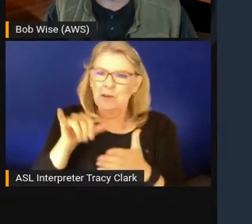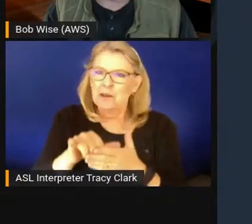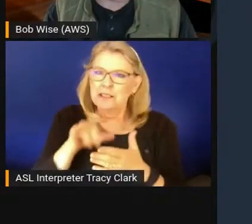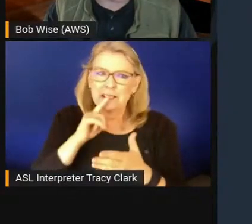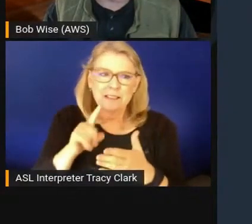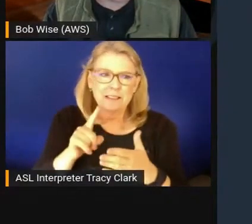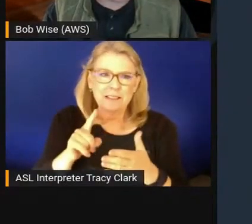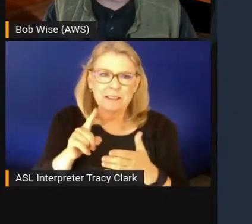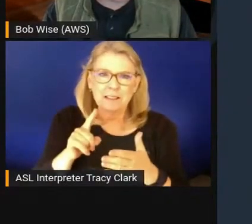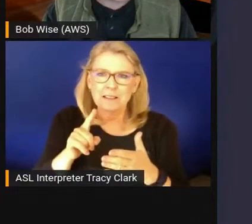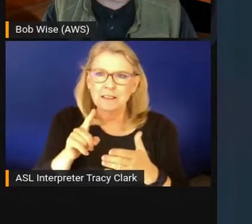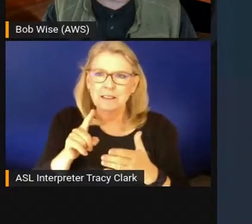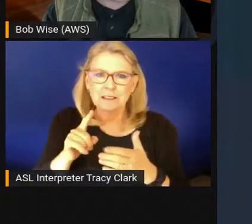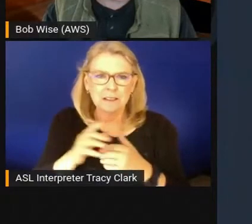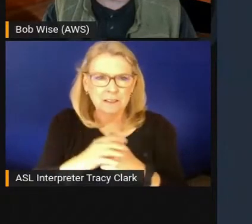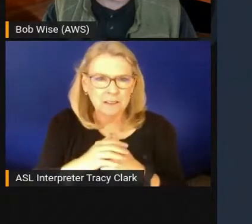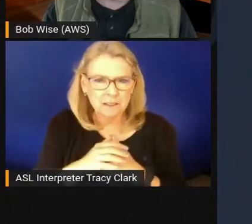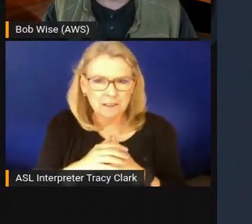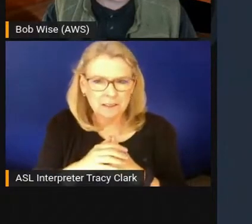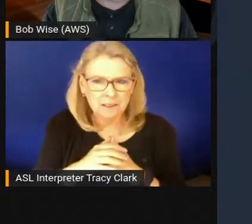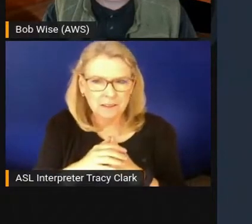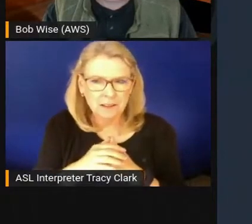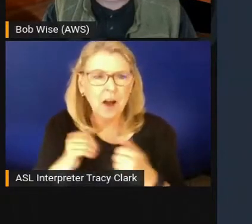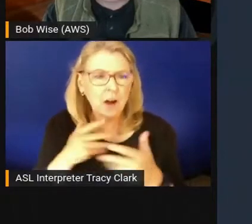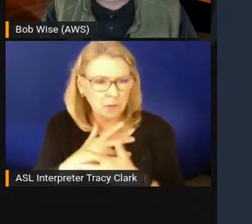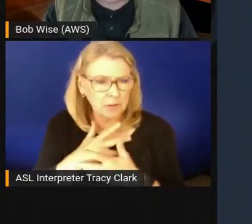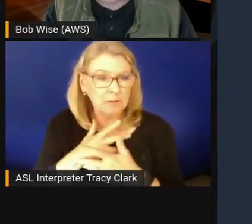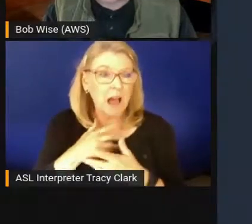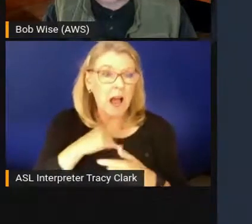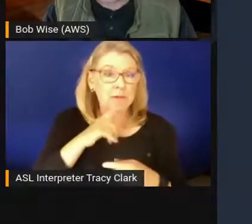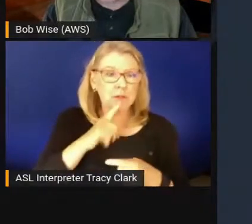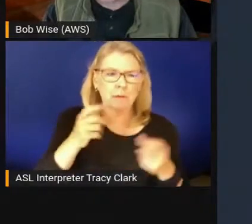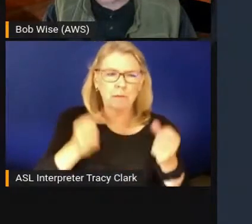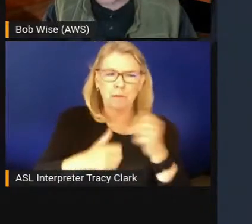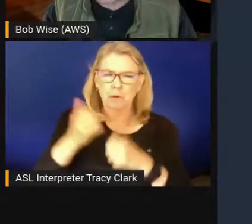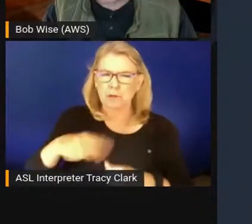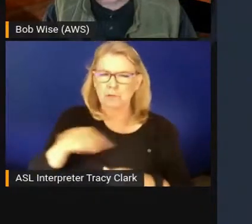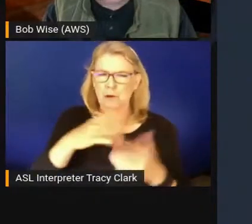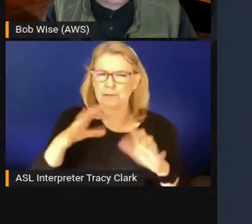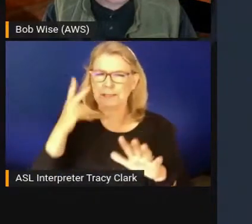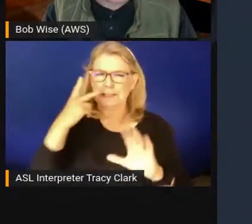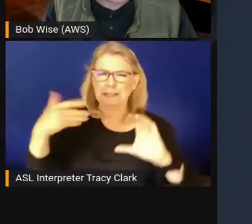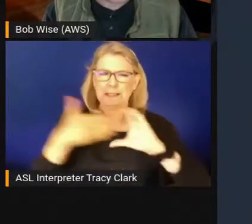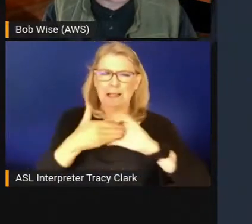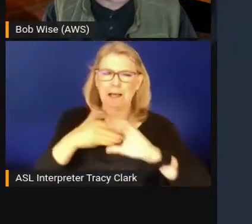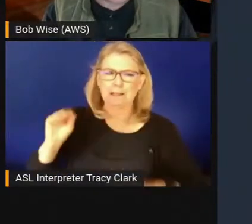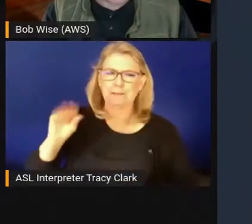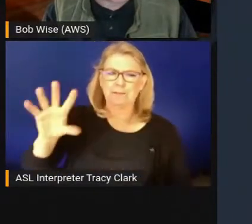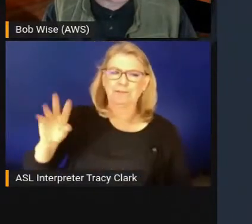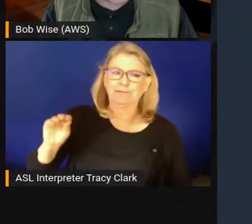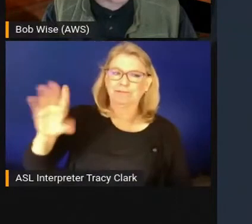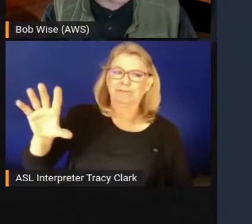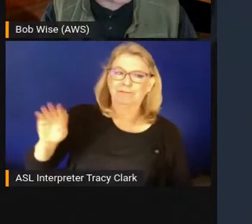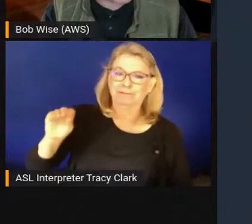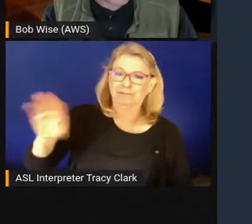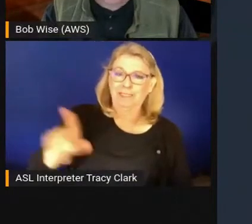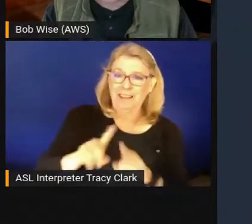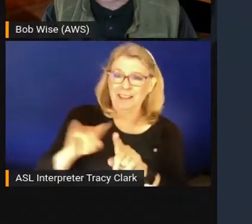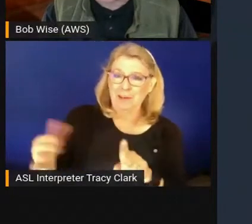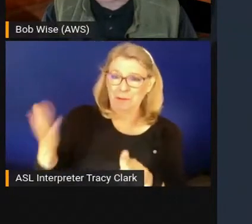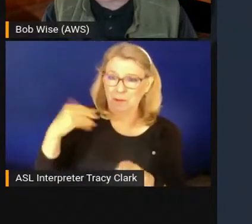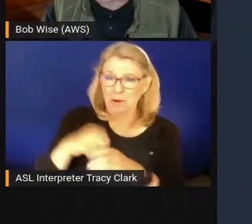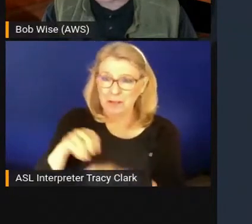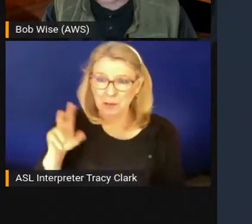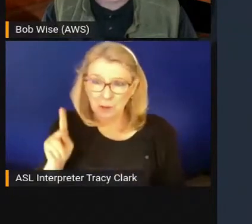hard. And I'm sure most of you have seen slides like this before in a Kubernetes environment and